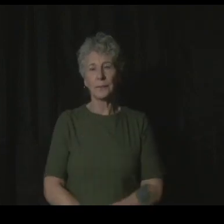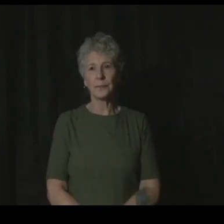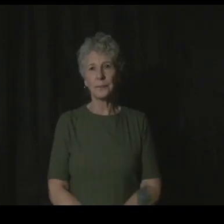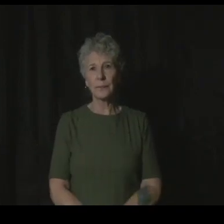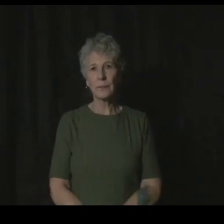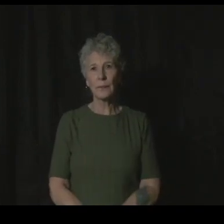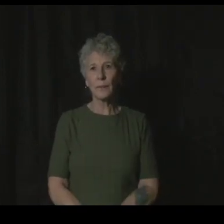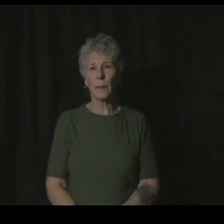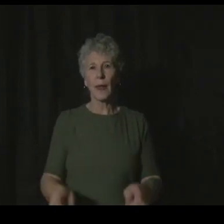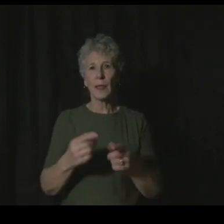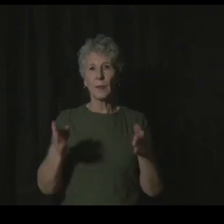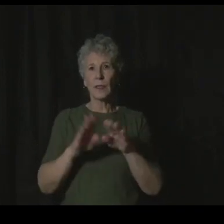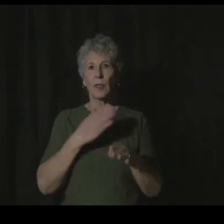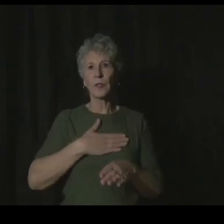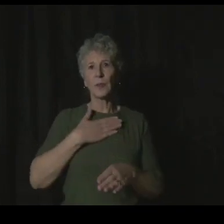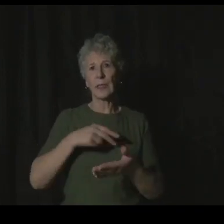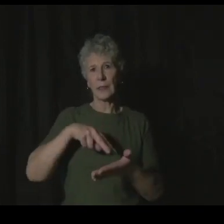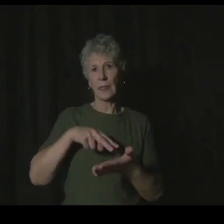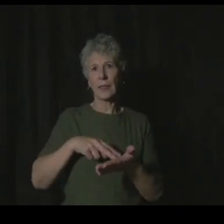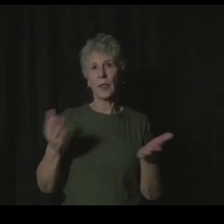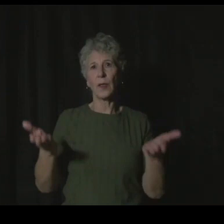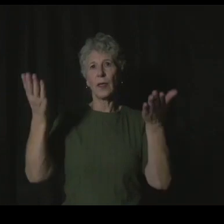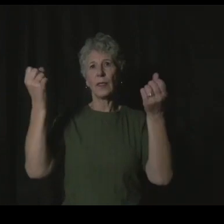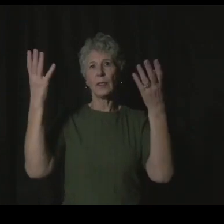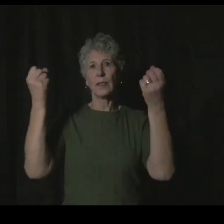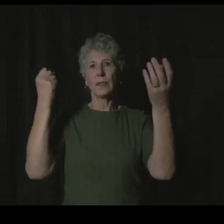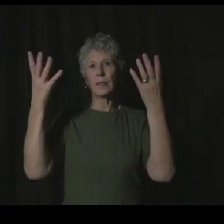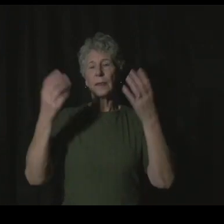As we close our time together, I invite you to stand with us as we lift up our voices.